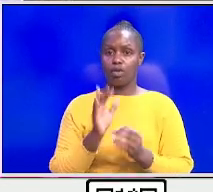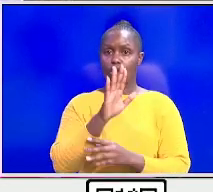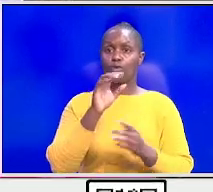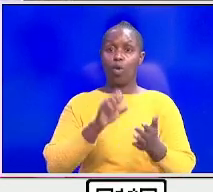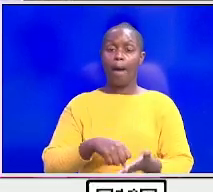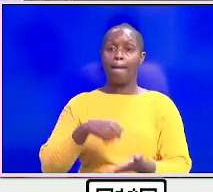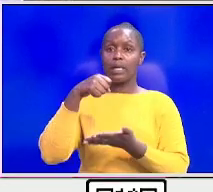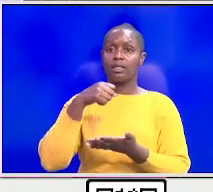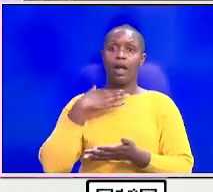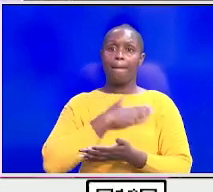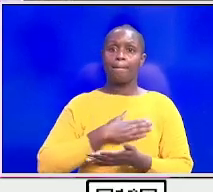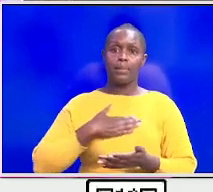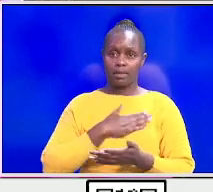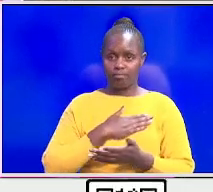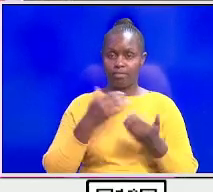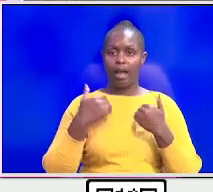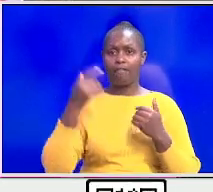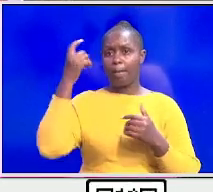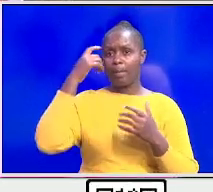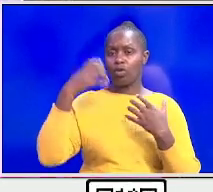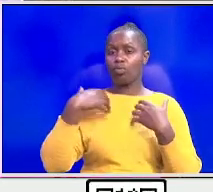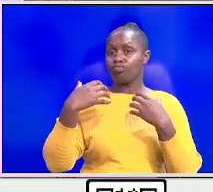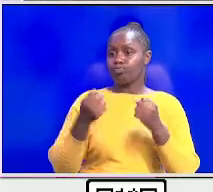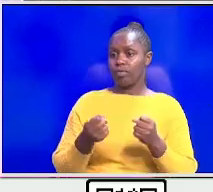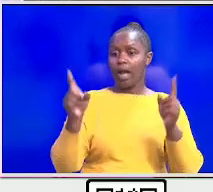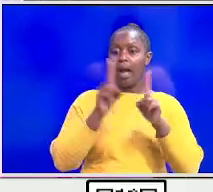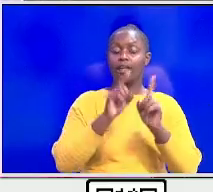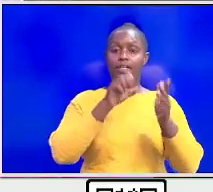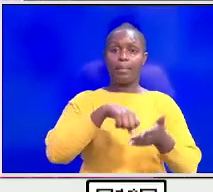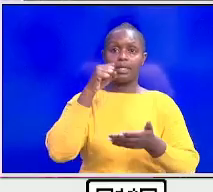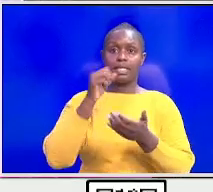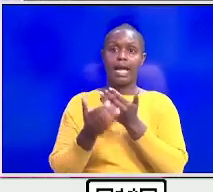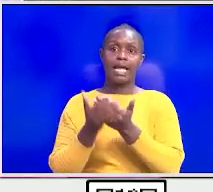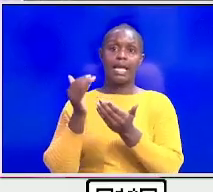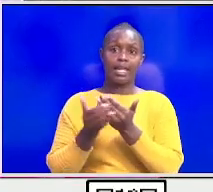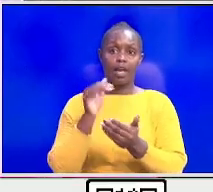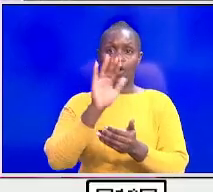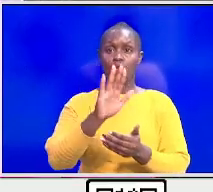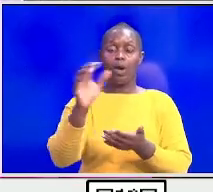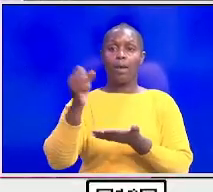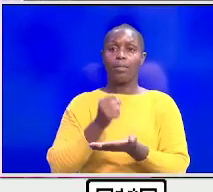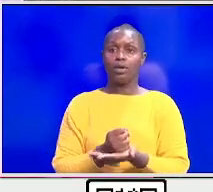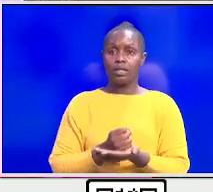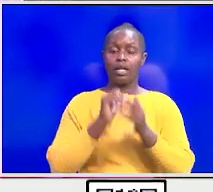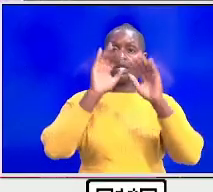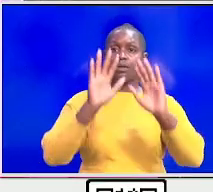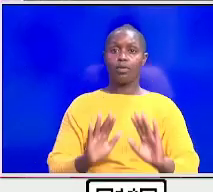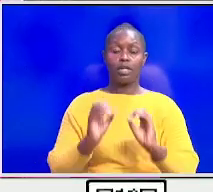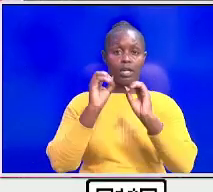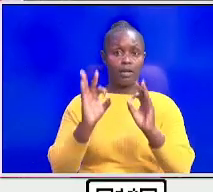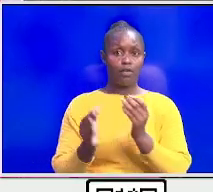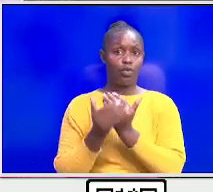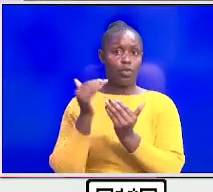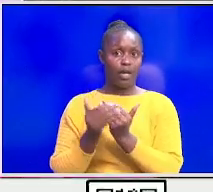line, please have mental wellness as a budget. Take care of your employees. So it's important. If you say you care,